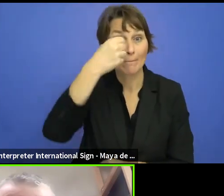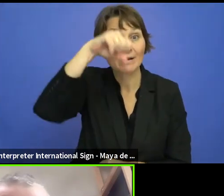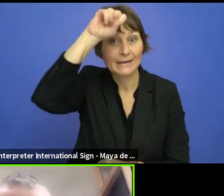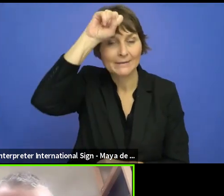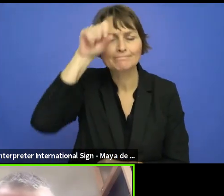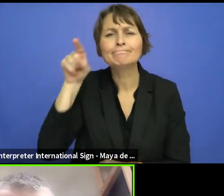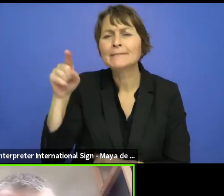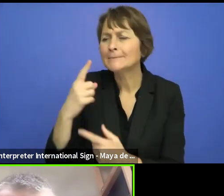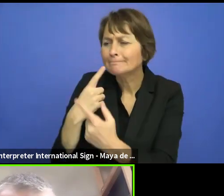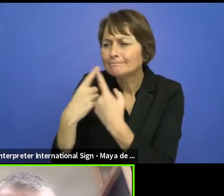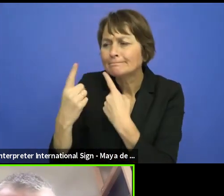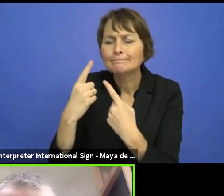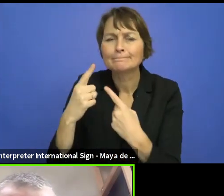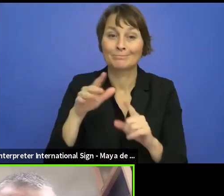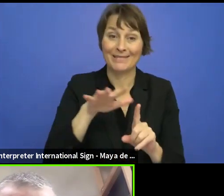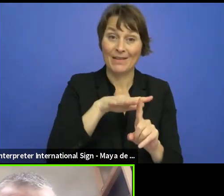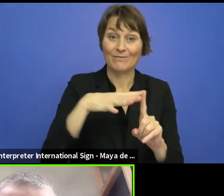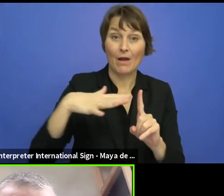environment and about